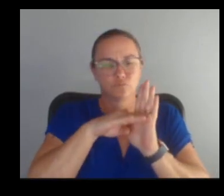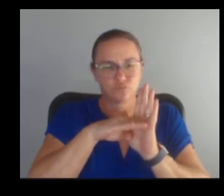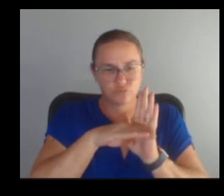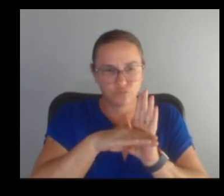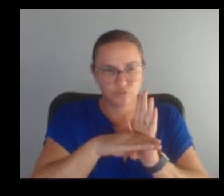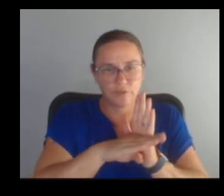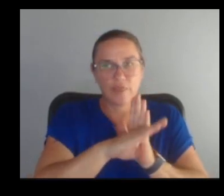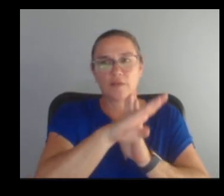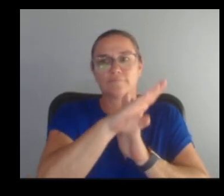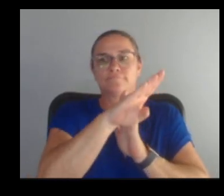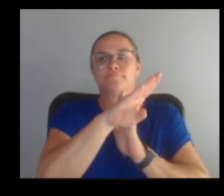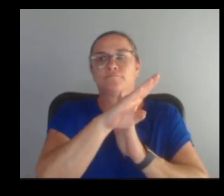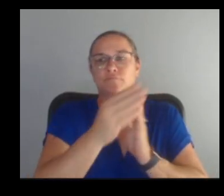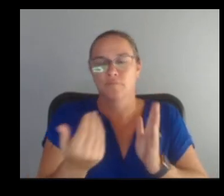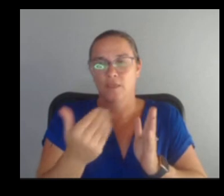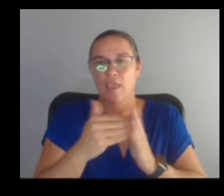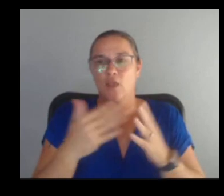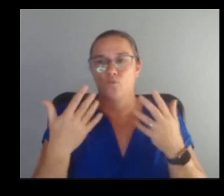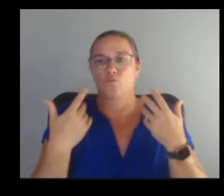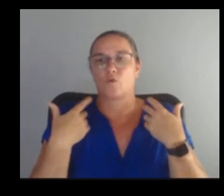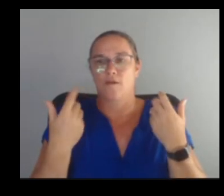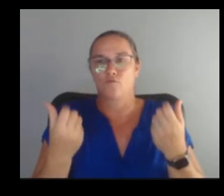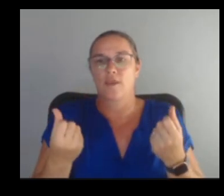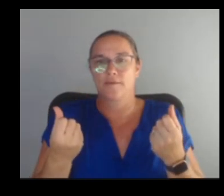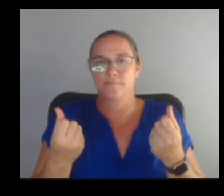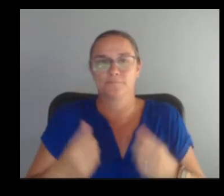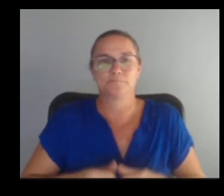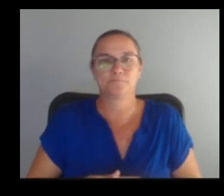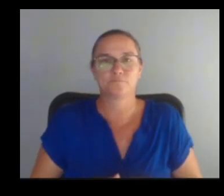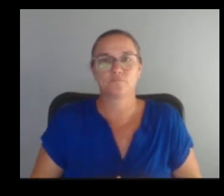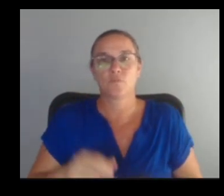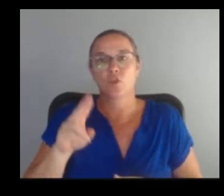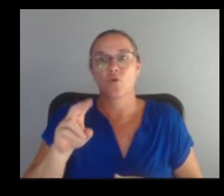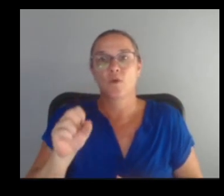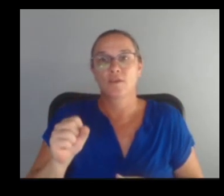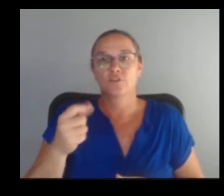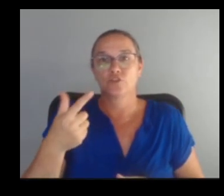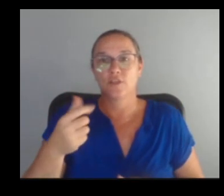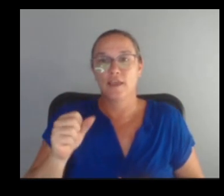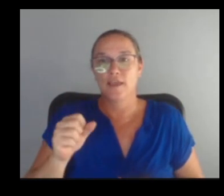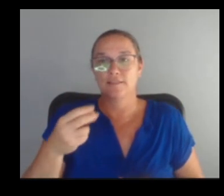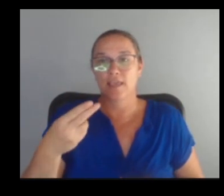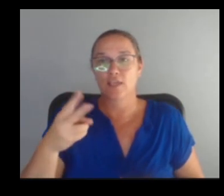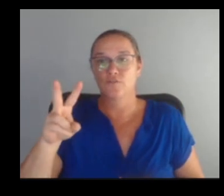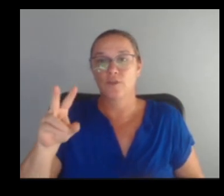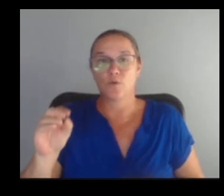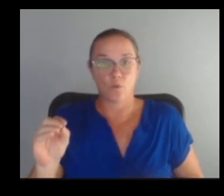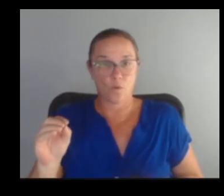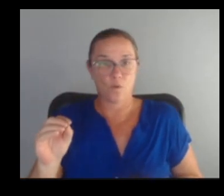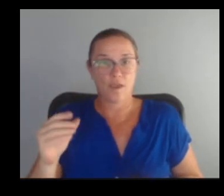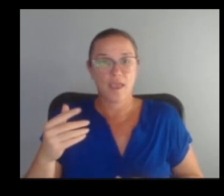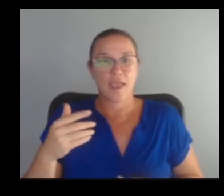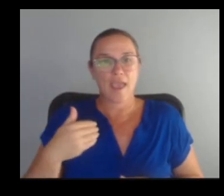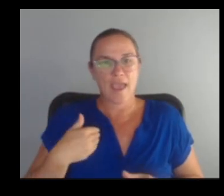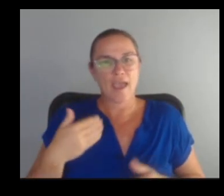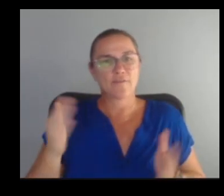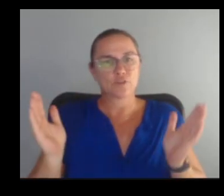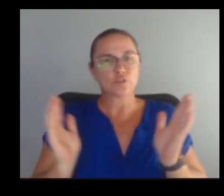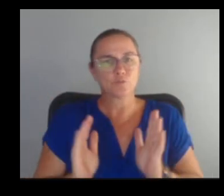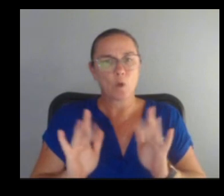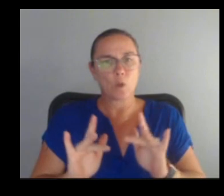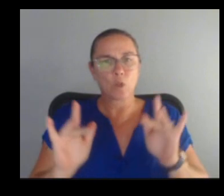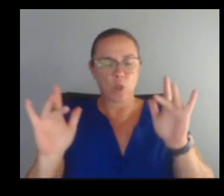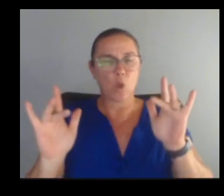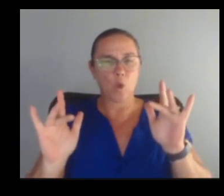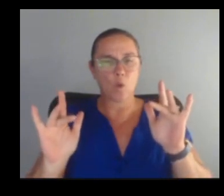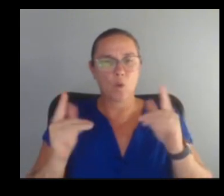before resuming the recovery. According to the USGS HVO, minor glow is visible from the north